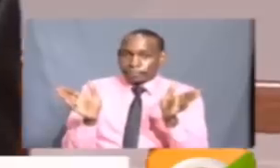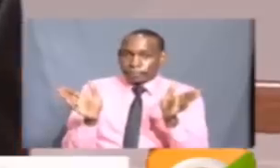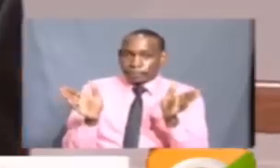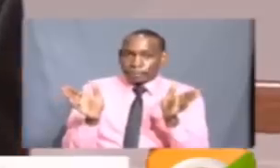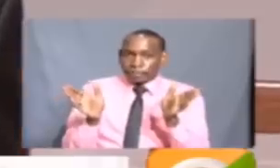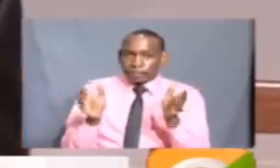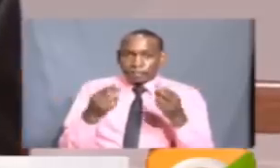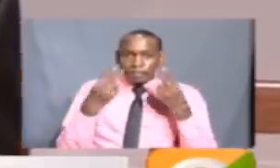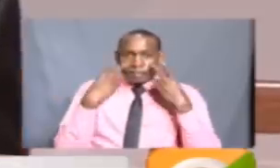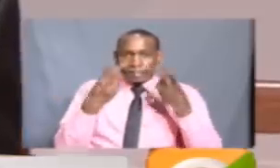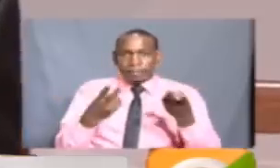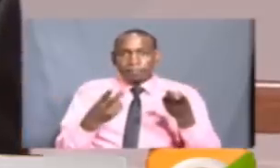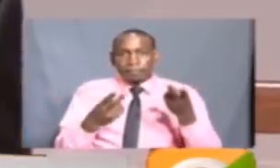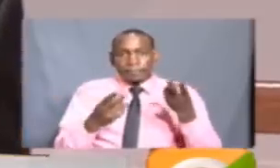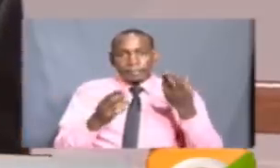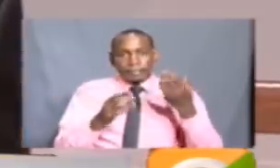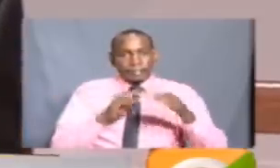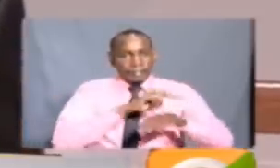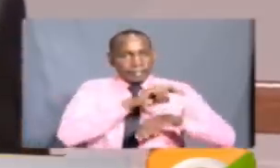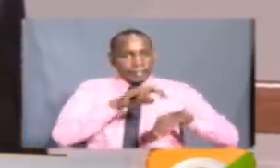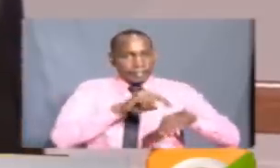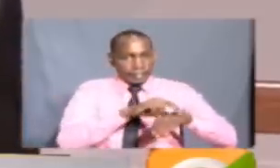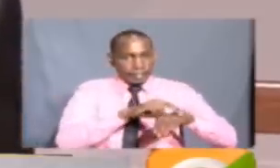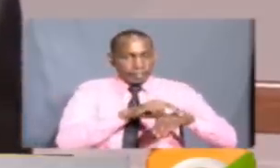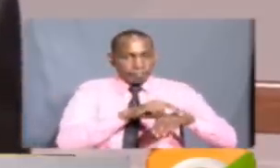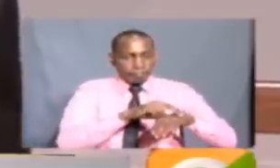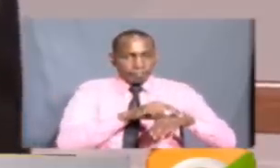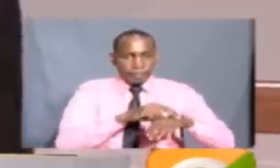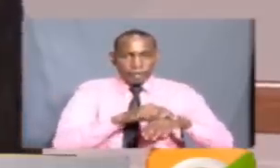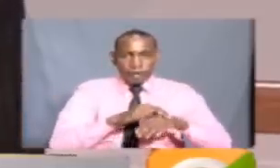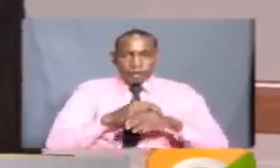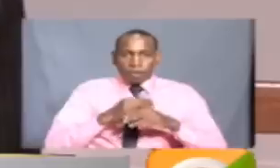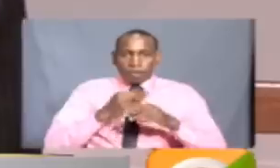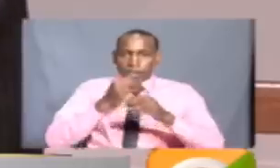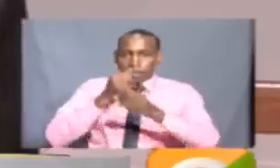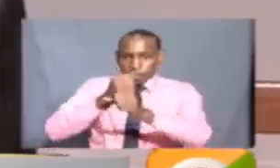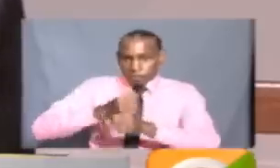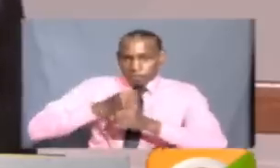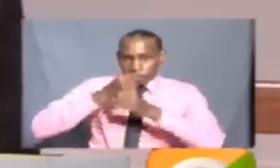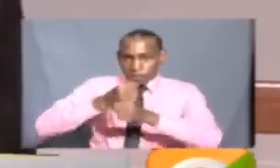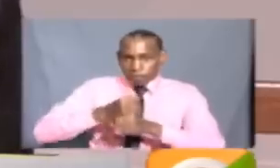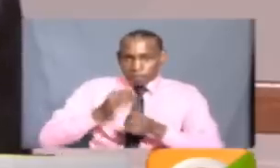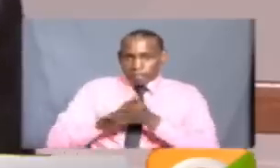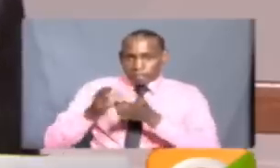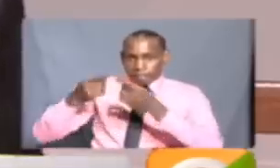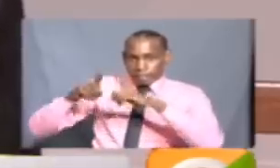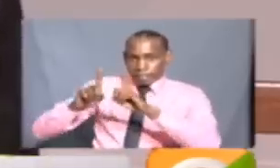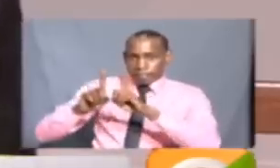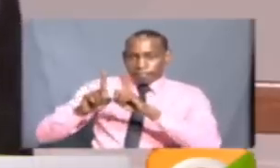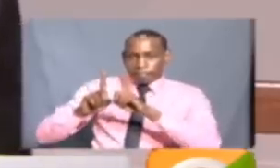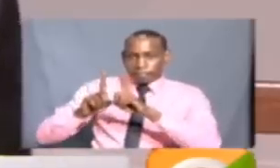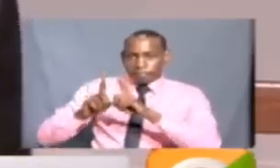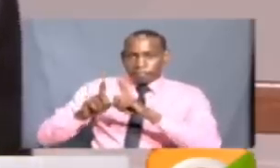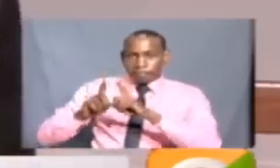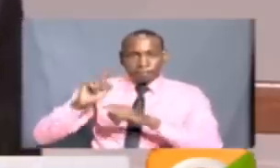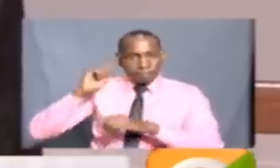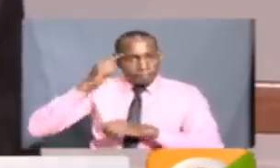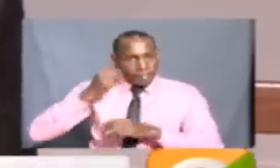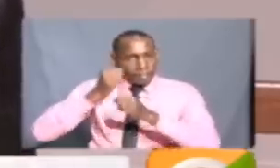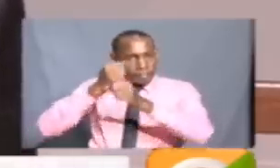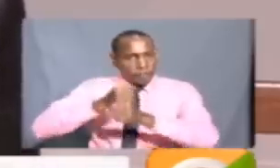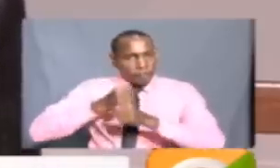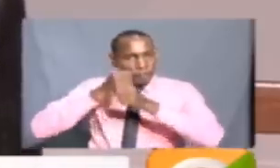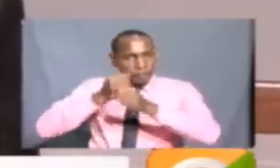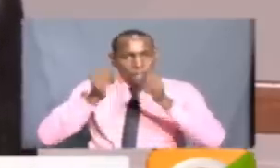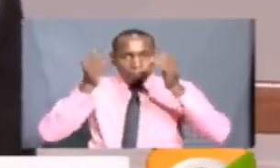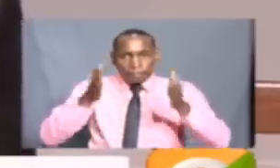the nation in the imagery of horses, and they see themselves in the imagery of riders, and they